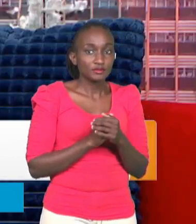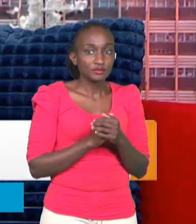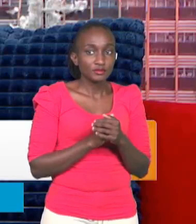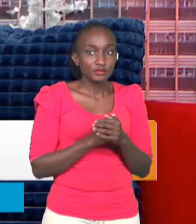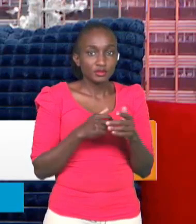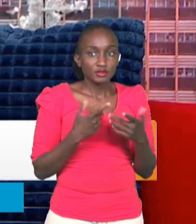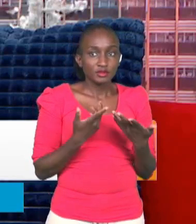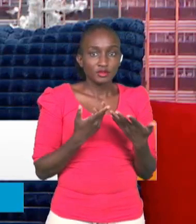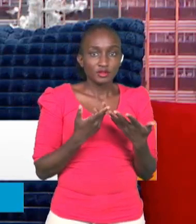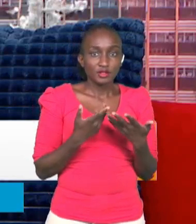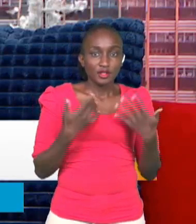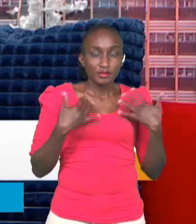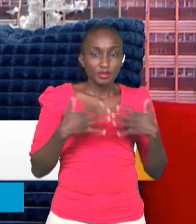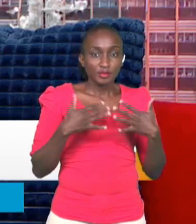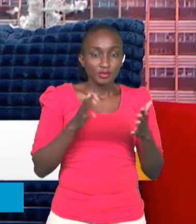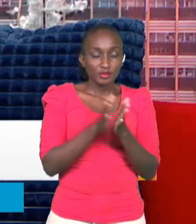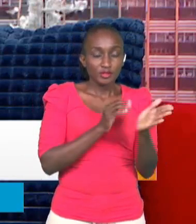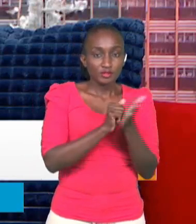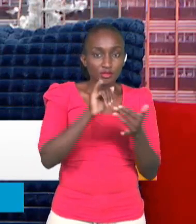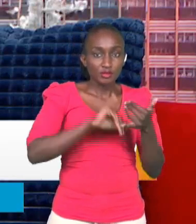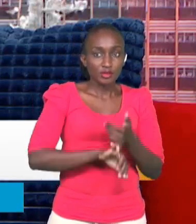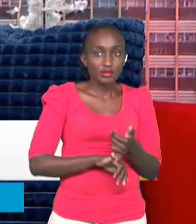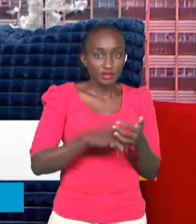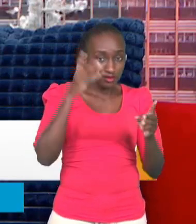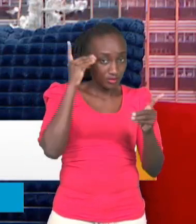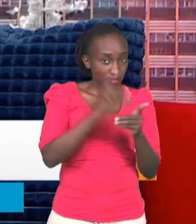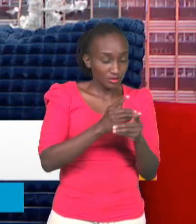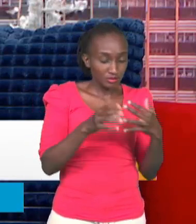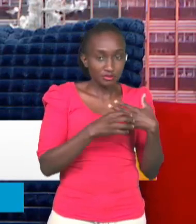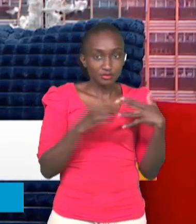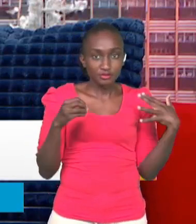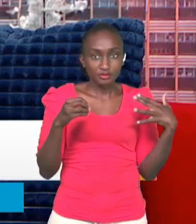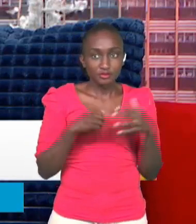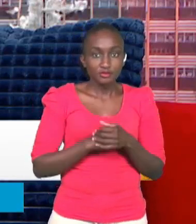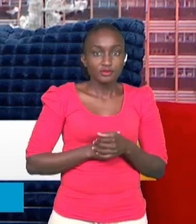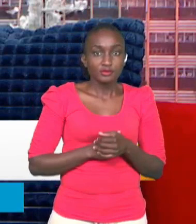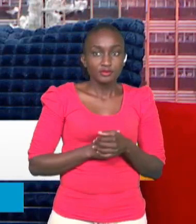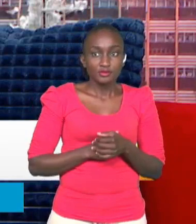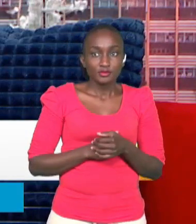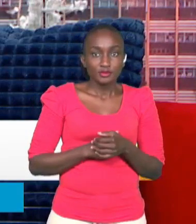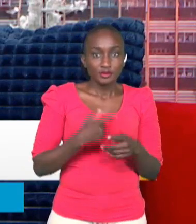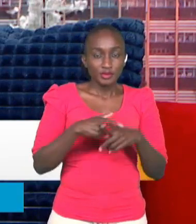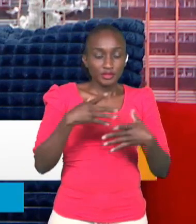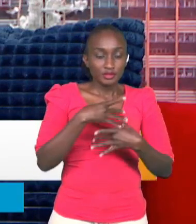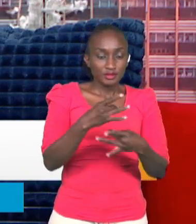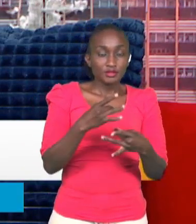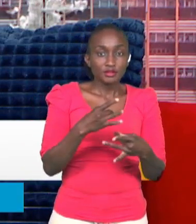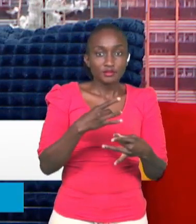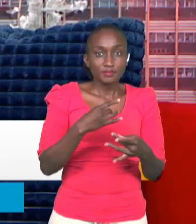let's say, people disgruntled in marriages and they have decided to part ways. But of interesting thing is